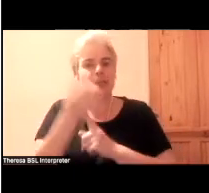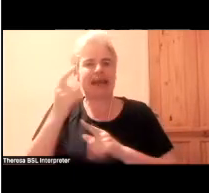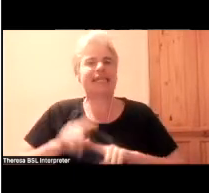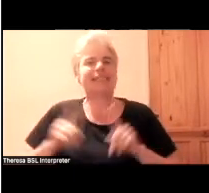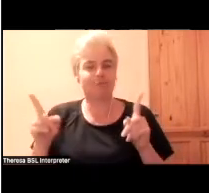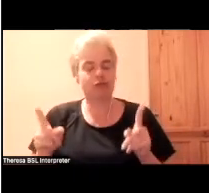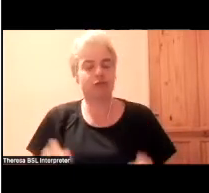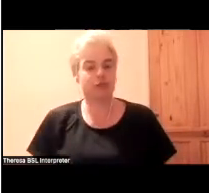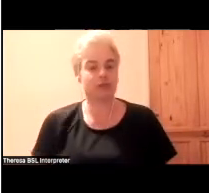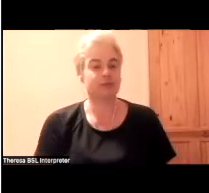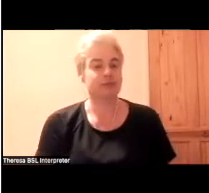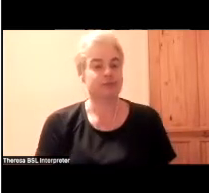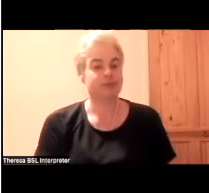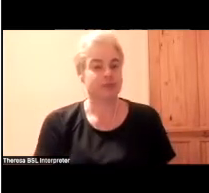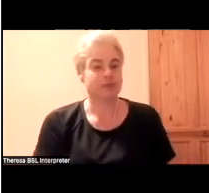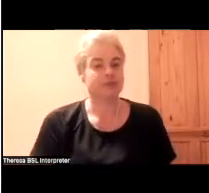difference.